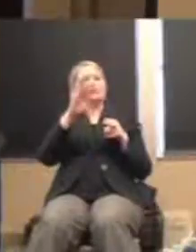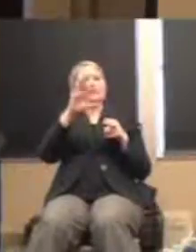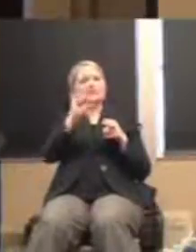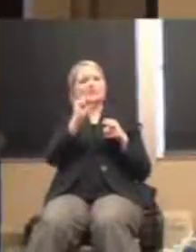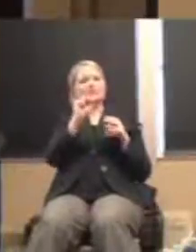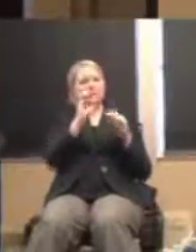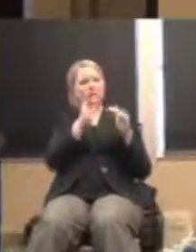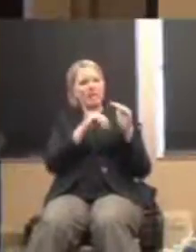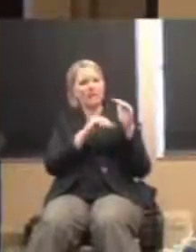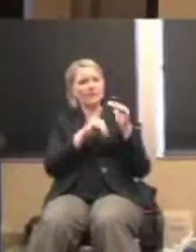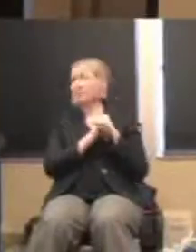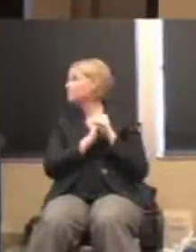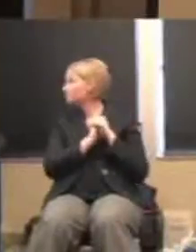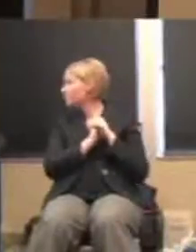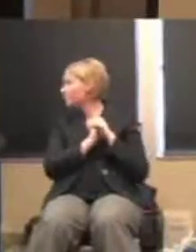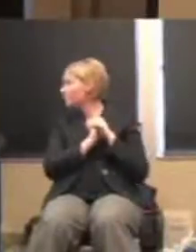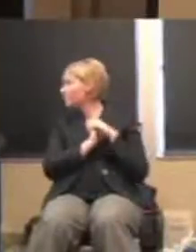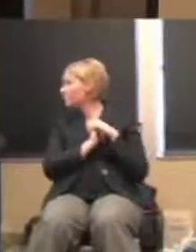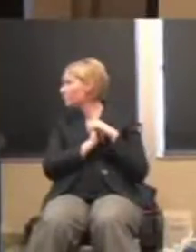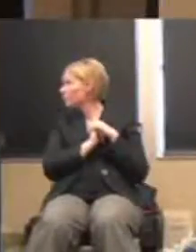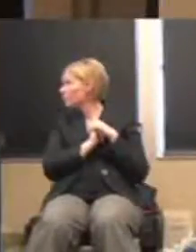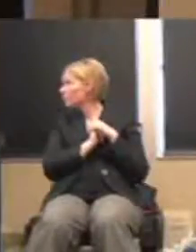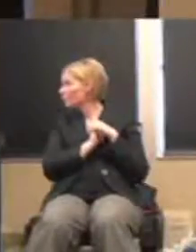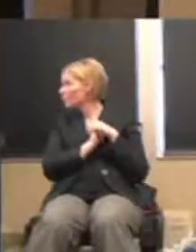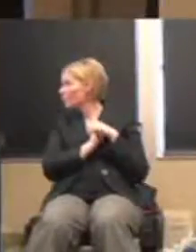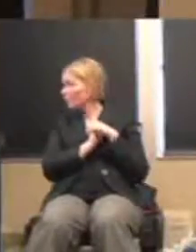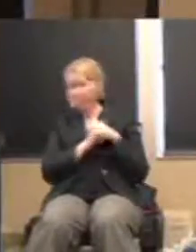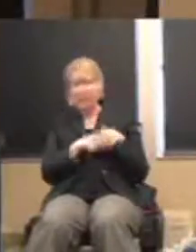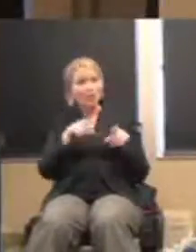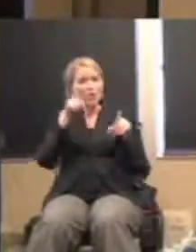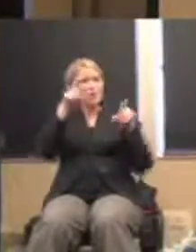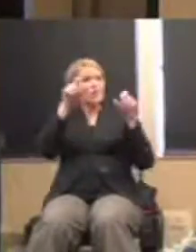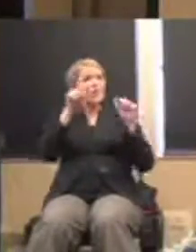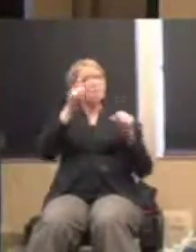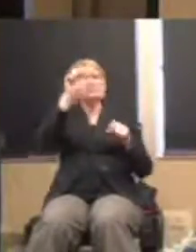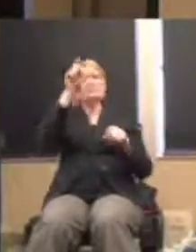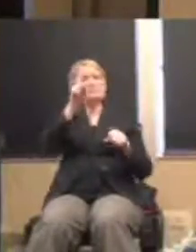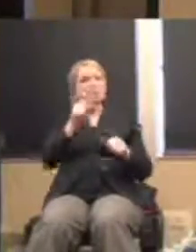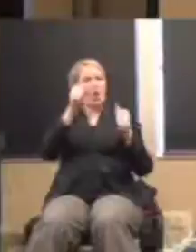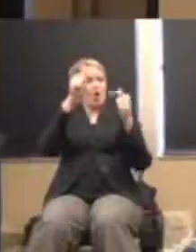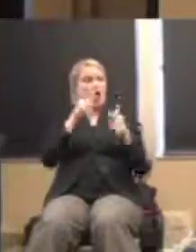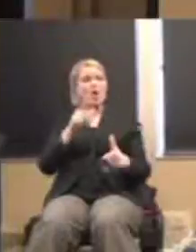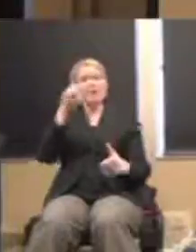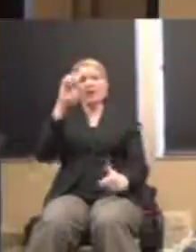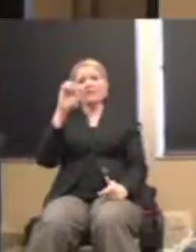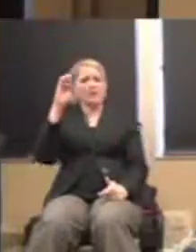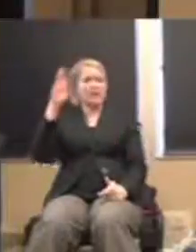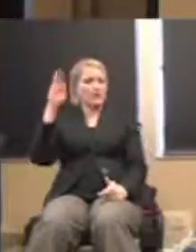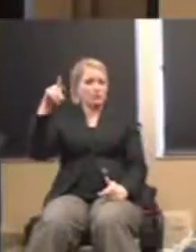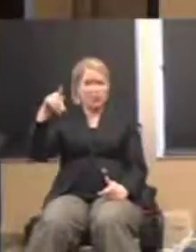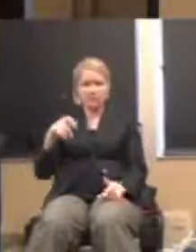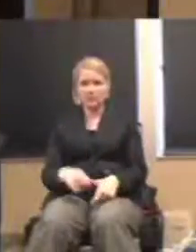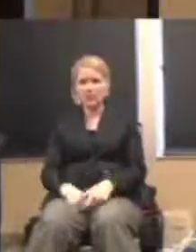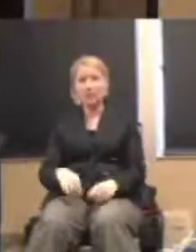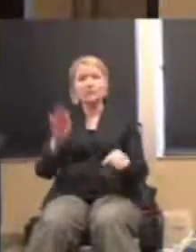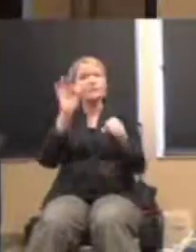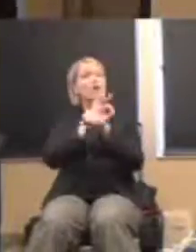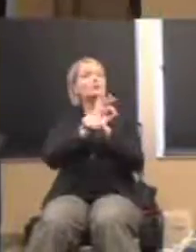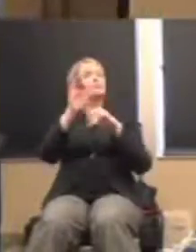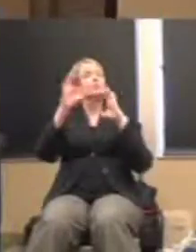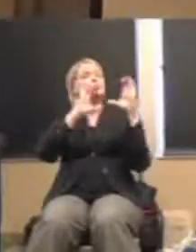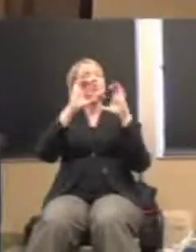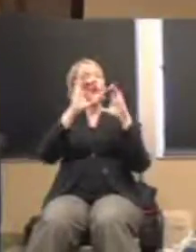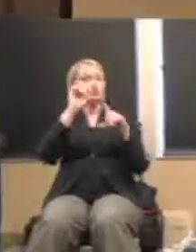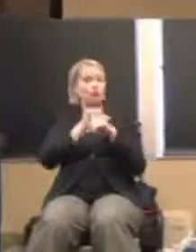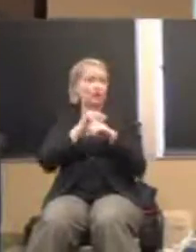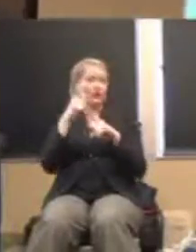And what you can do then is you can click on any evidence-based practice. Let's go into functional communication training since it's one that we've talked